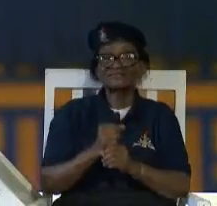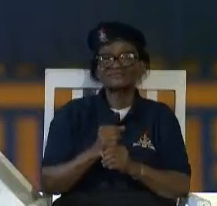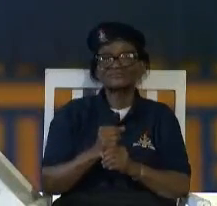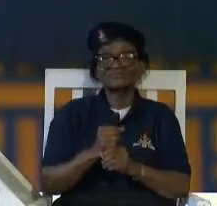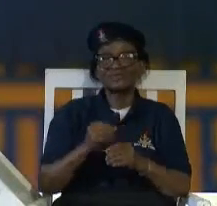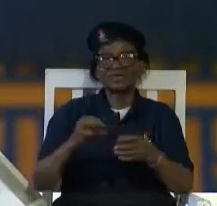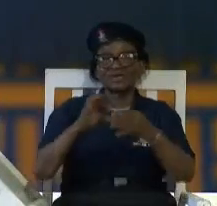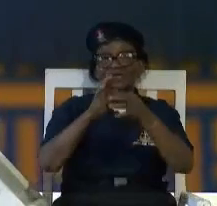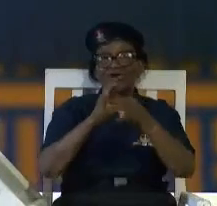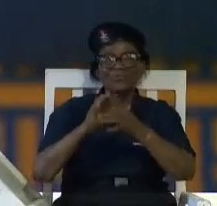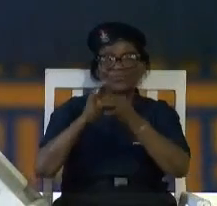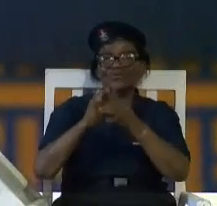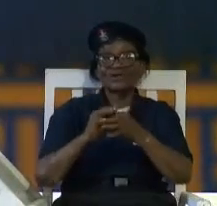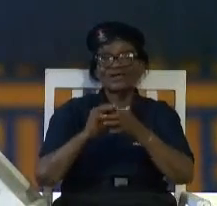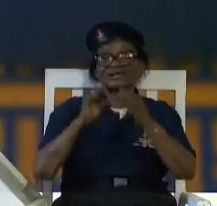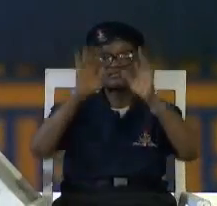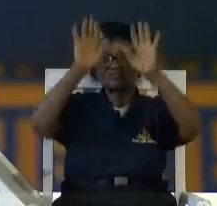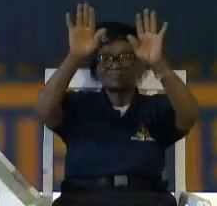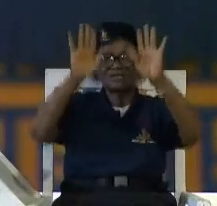corporate miracles.